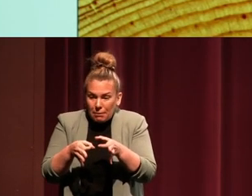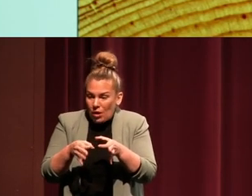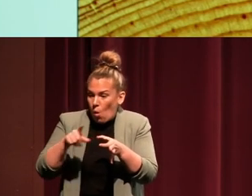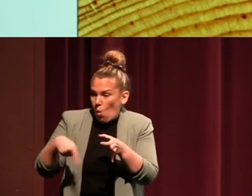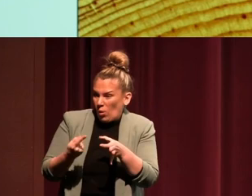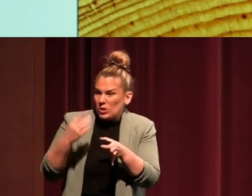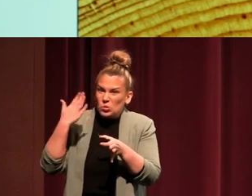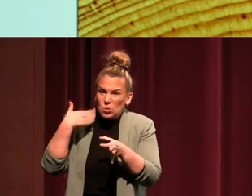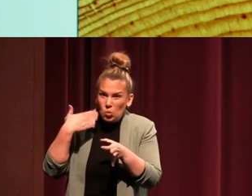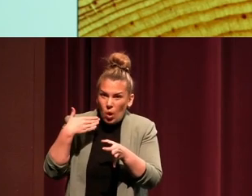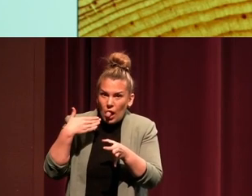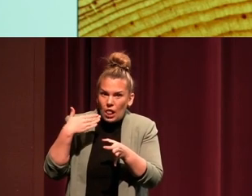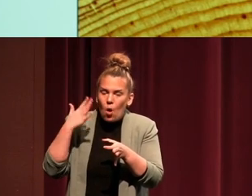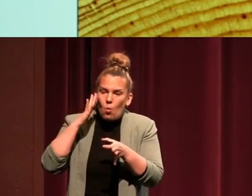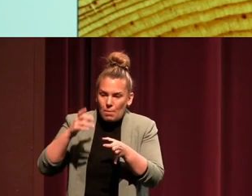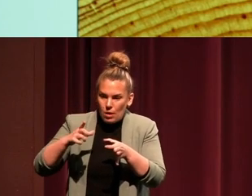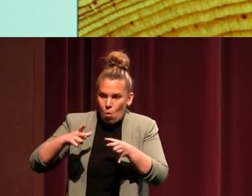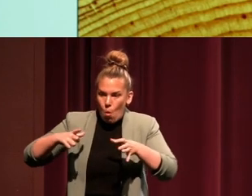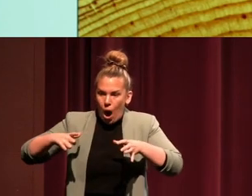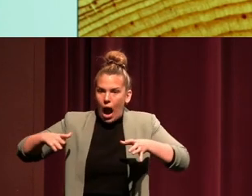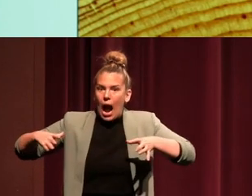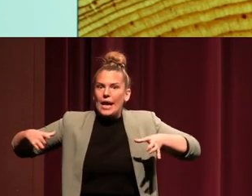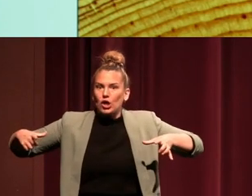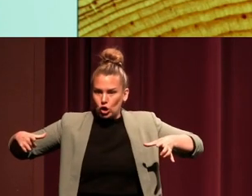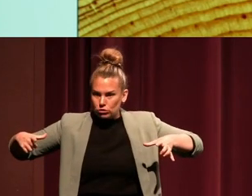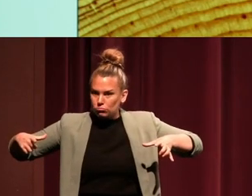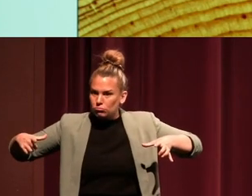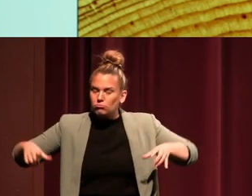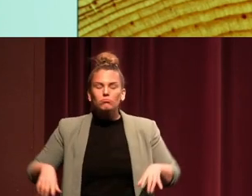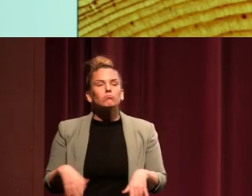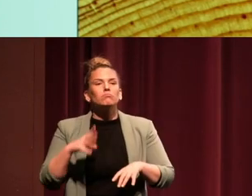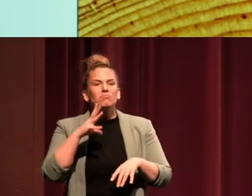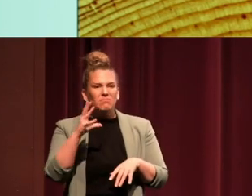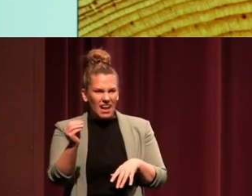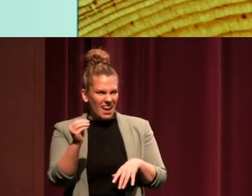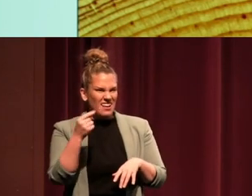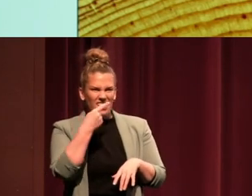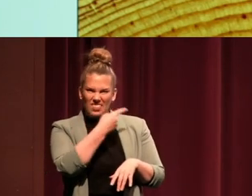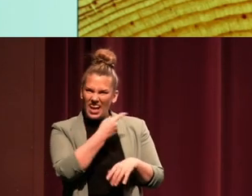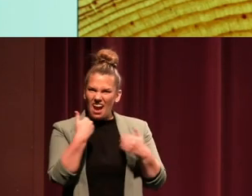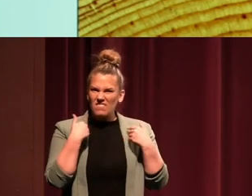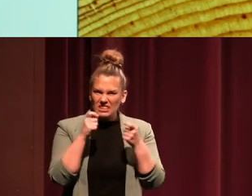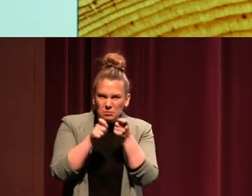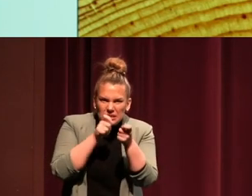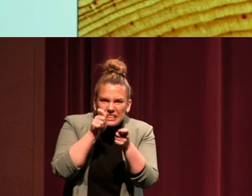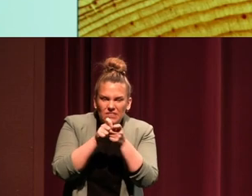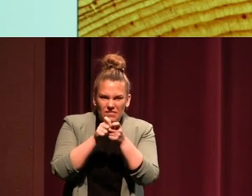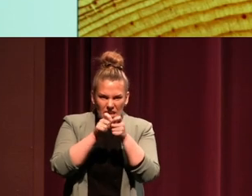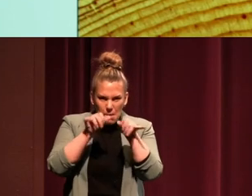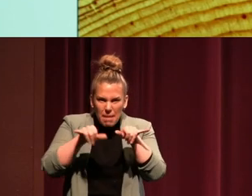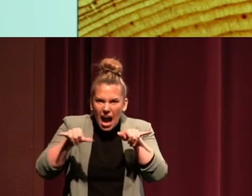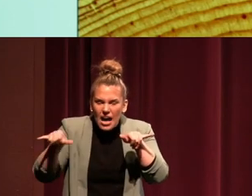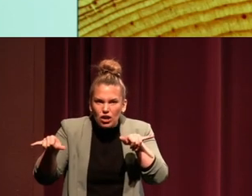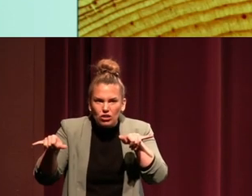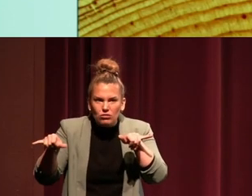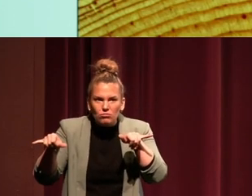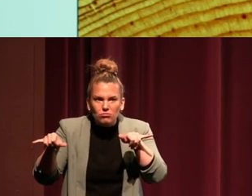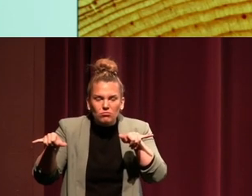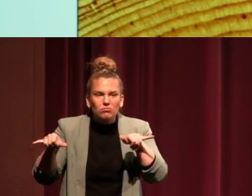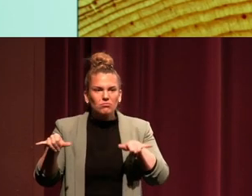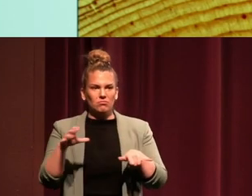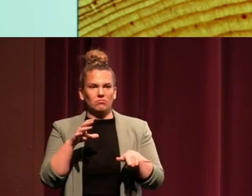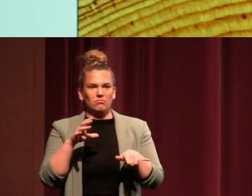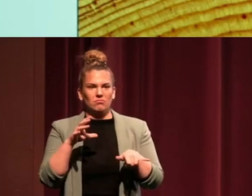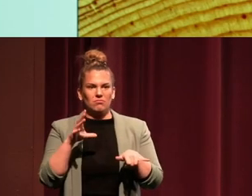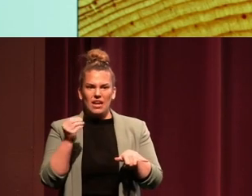wider. And each sequence of years is its own distinctive pattern. They're as unique as a human fingerprint. And we